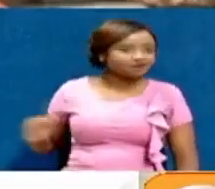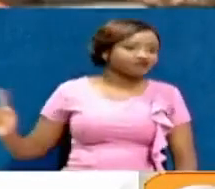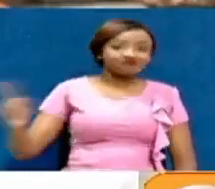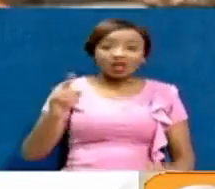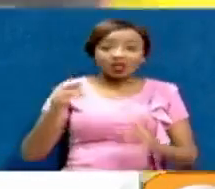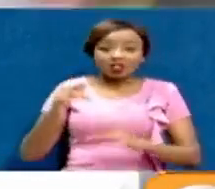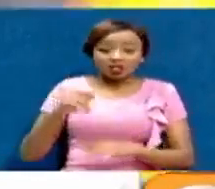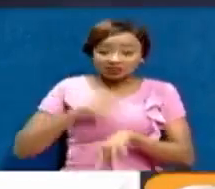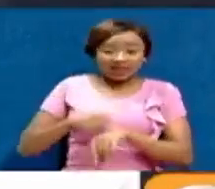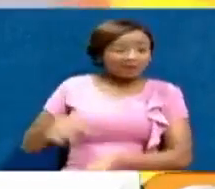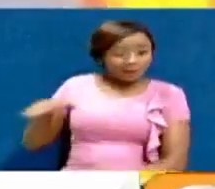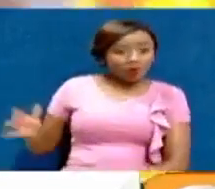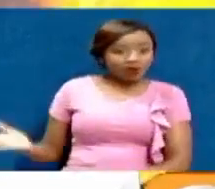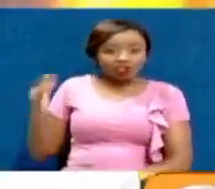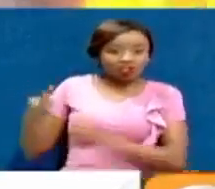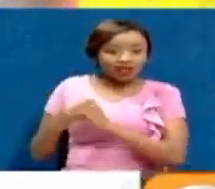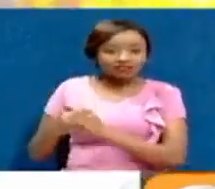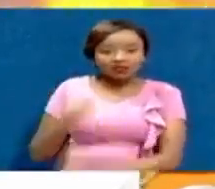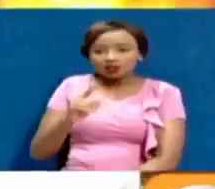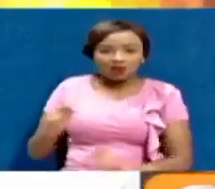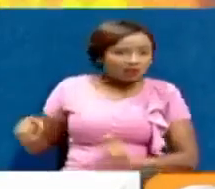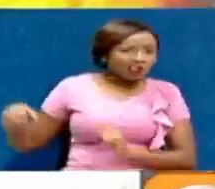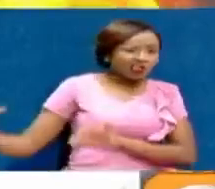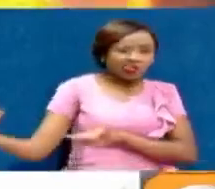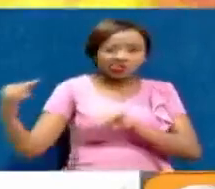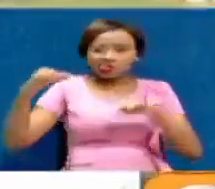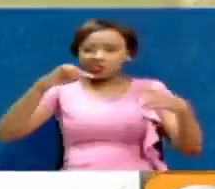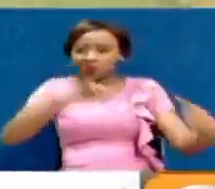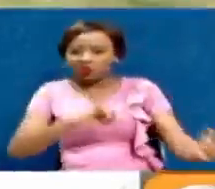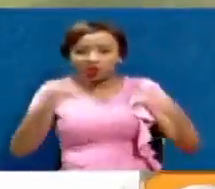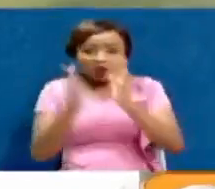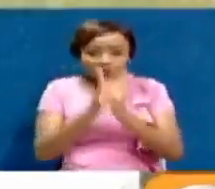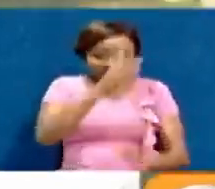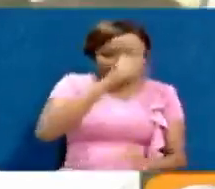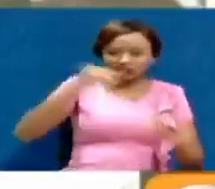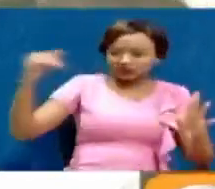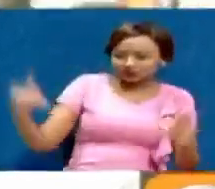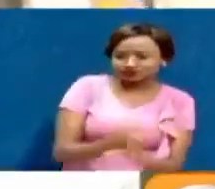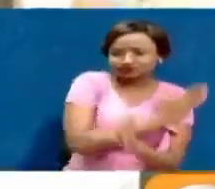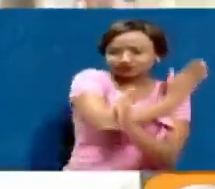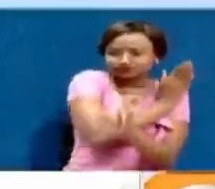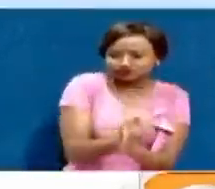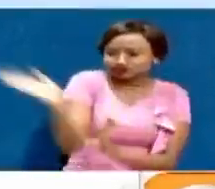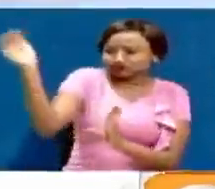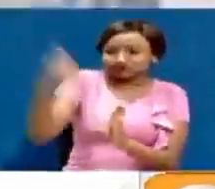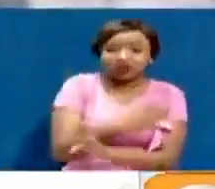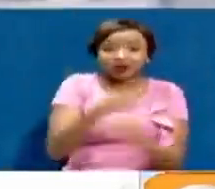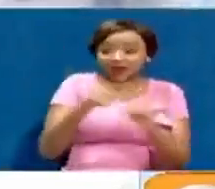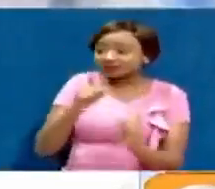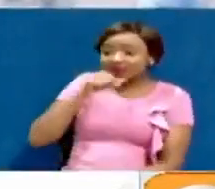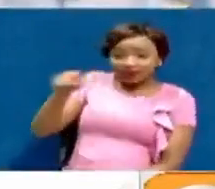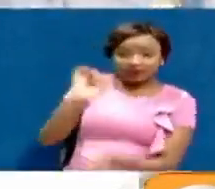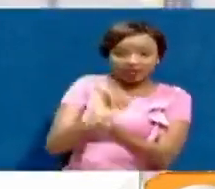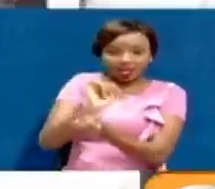running battles began. As his supporters engaged police in a cat-and-mouse game, Malala was however